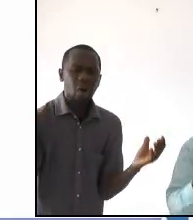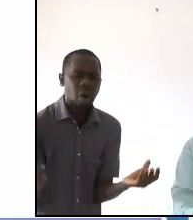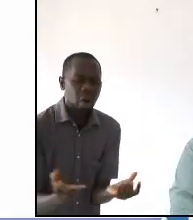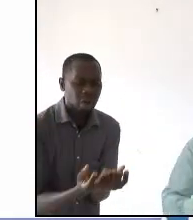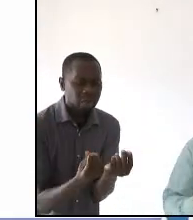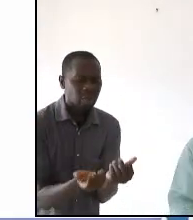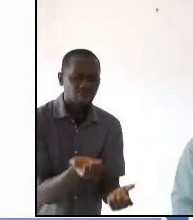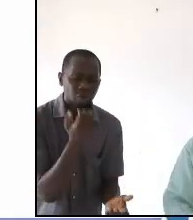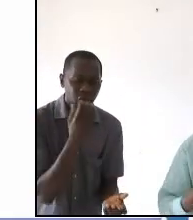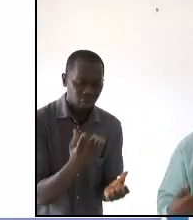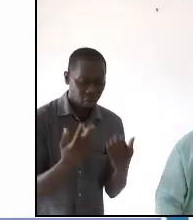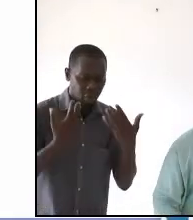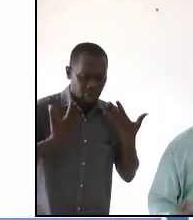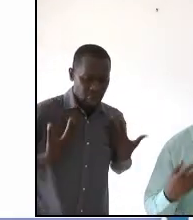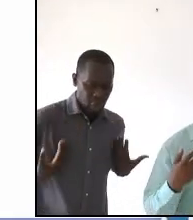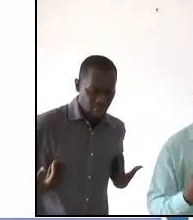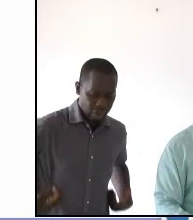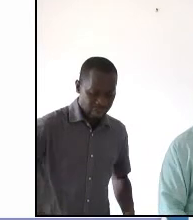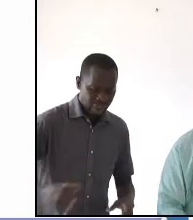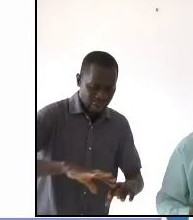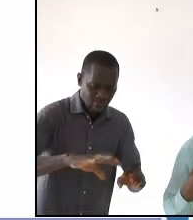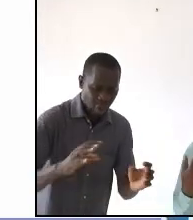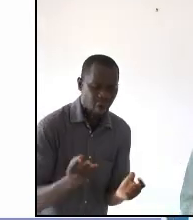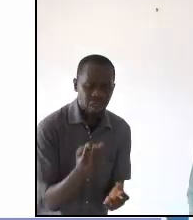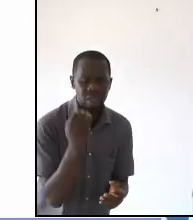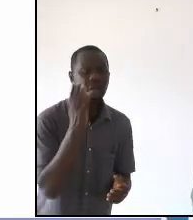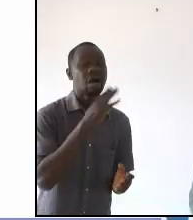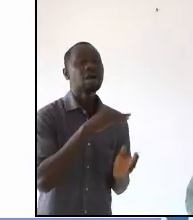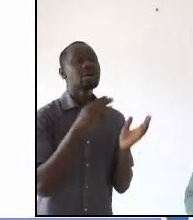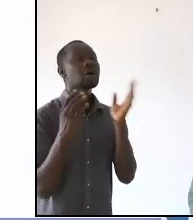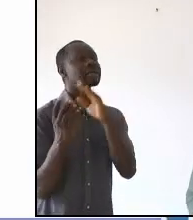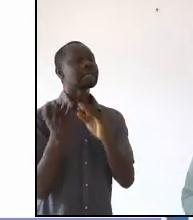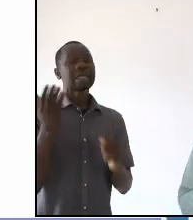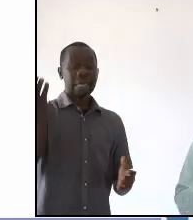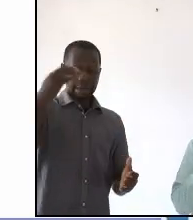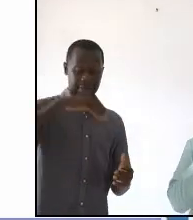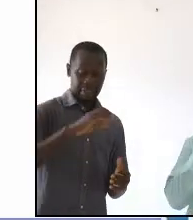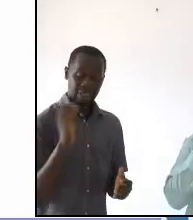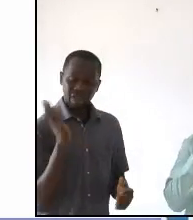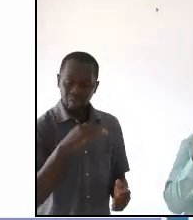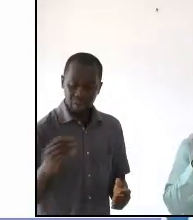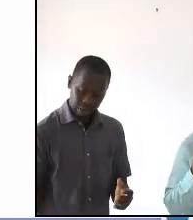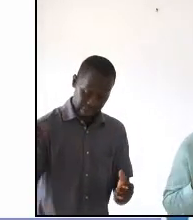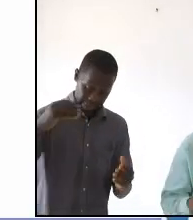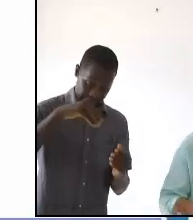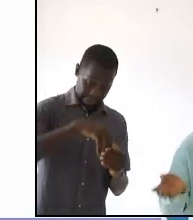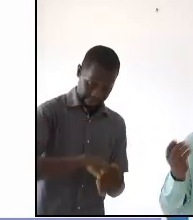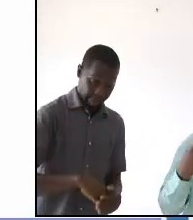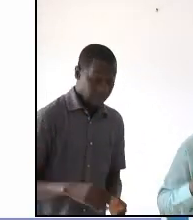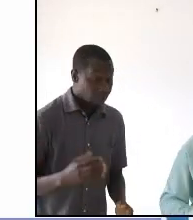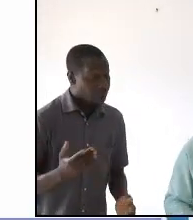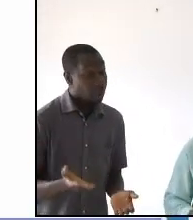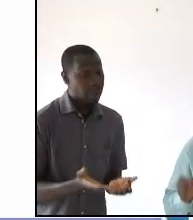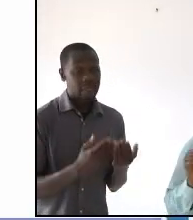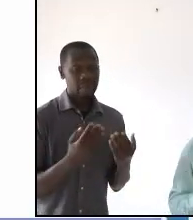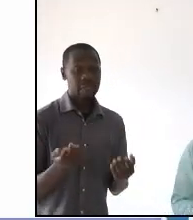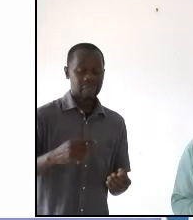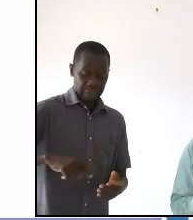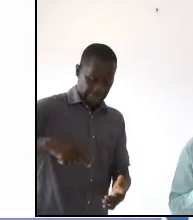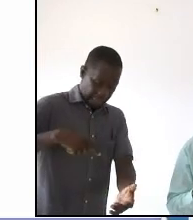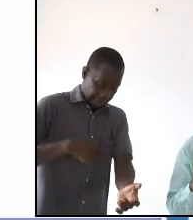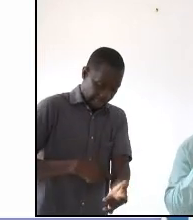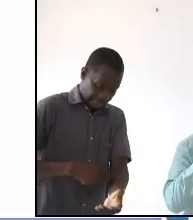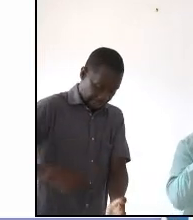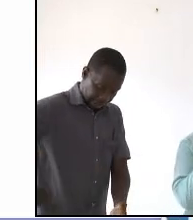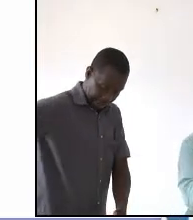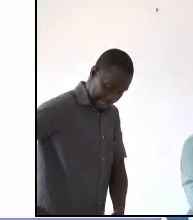the food, the nutrient, the nourishment, the oxygen, the carbon dioxide, everything, even when we take injections and so